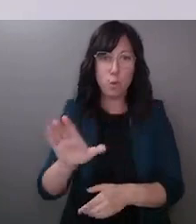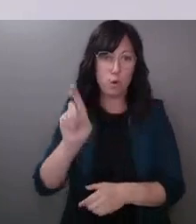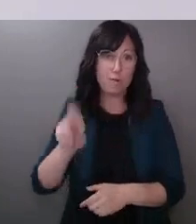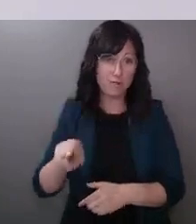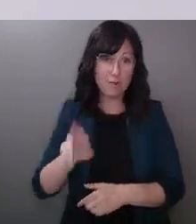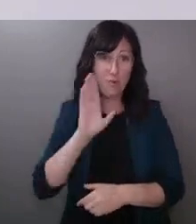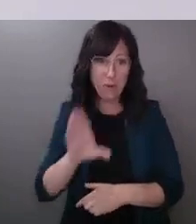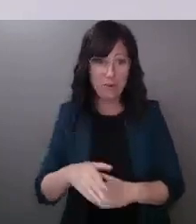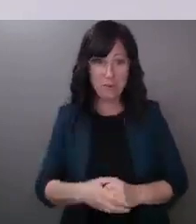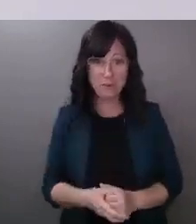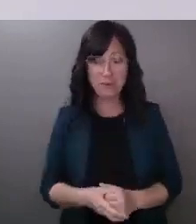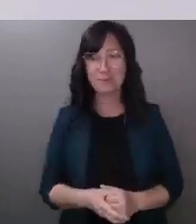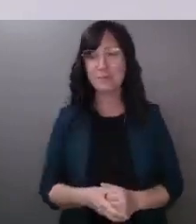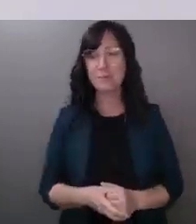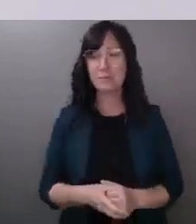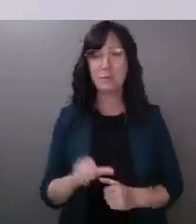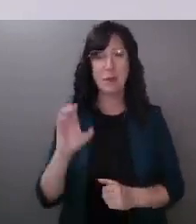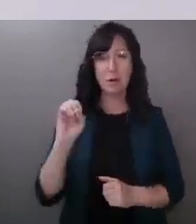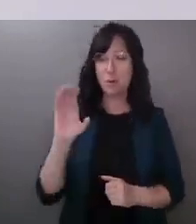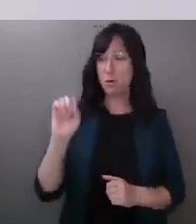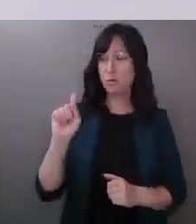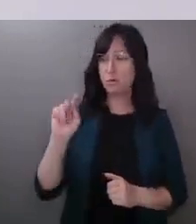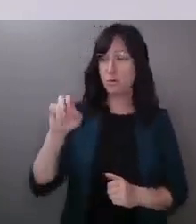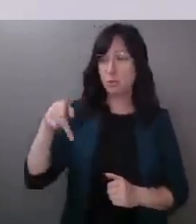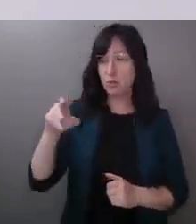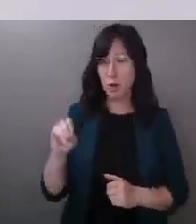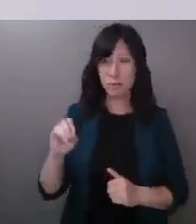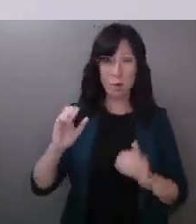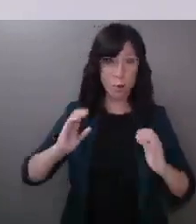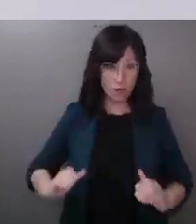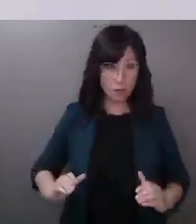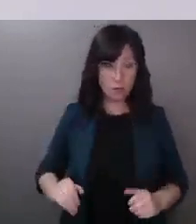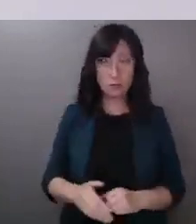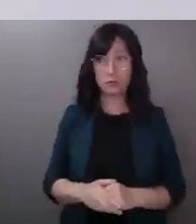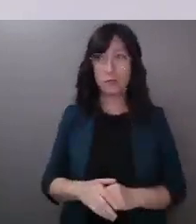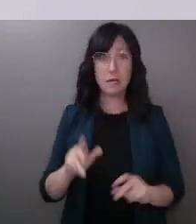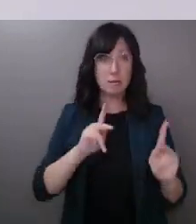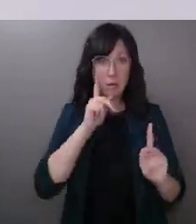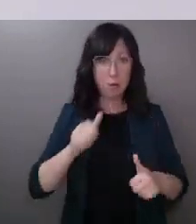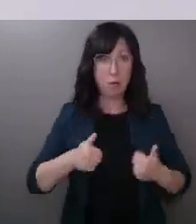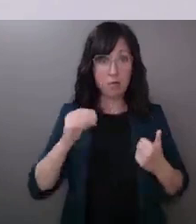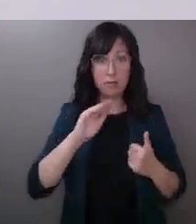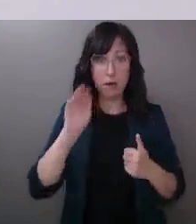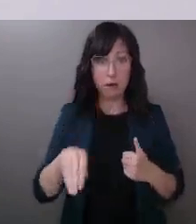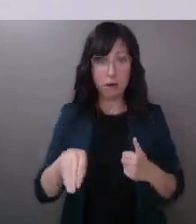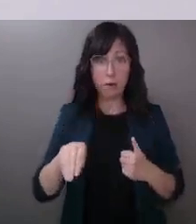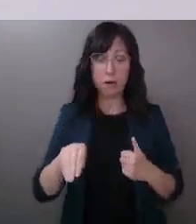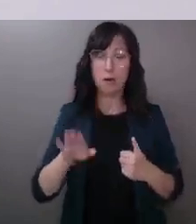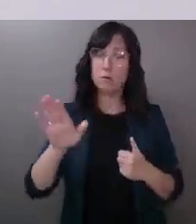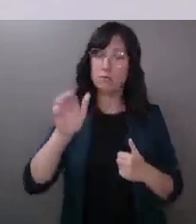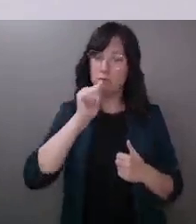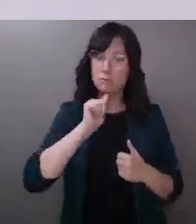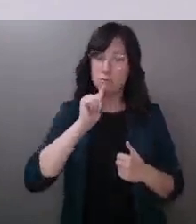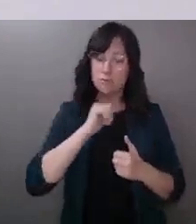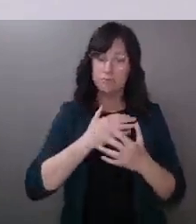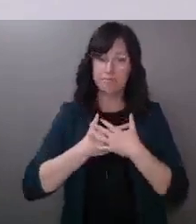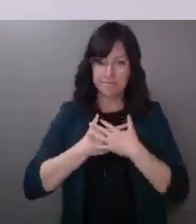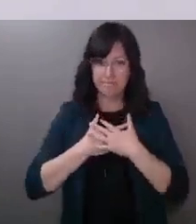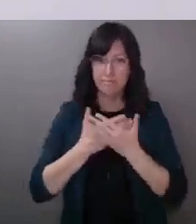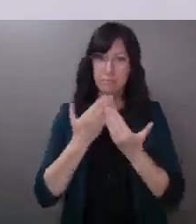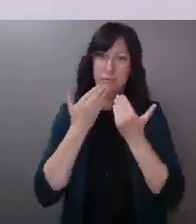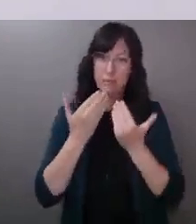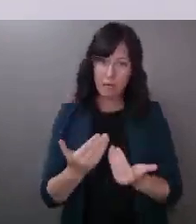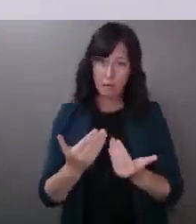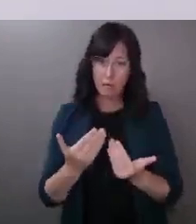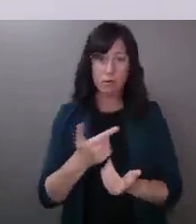requirements. I want to thank OC Transpo customers and all Ottawa residents again for your patience. We have a lot of work ahead of